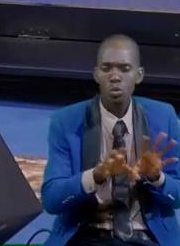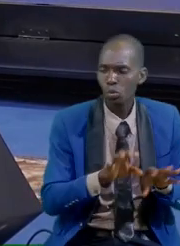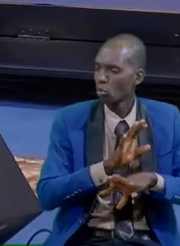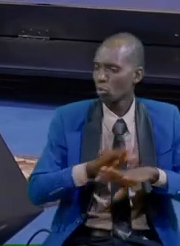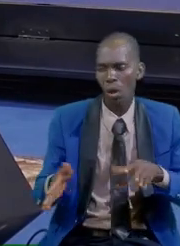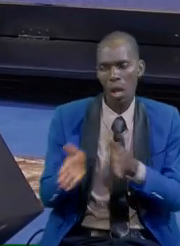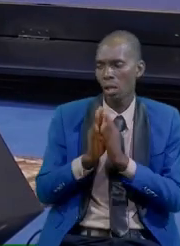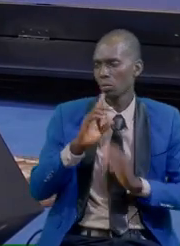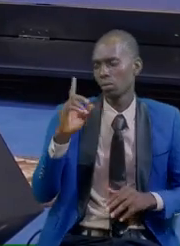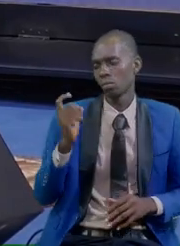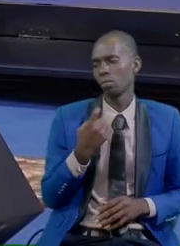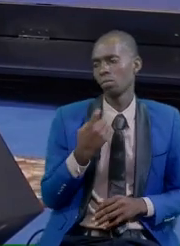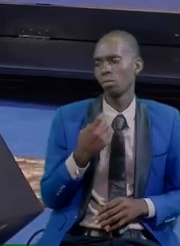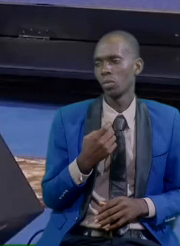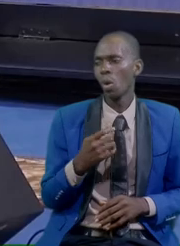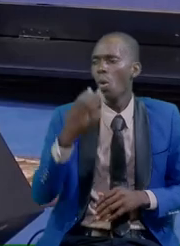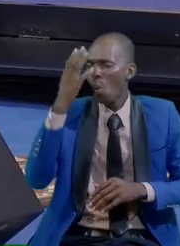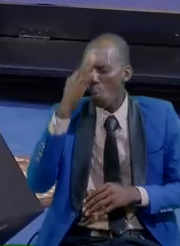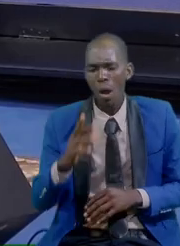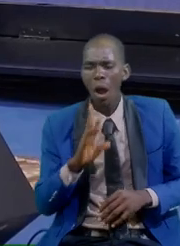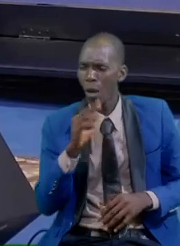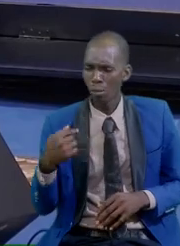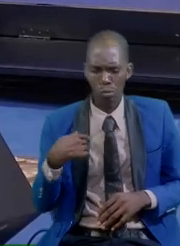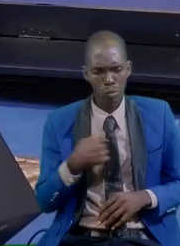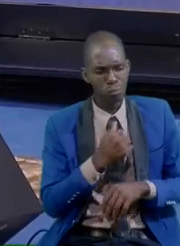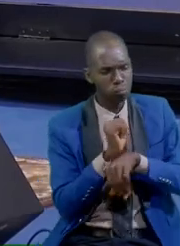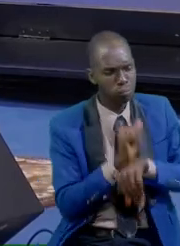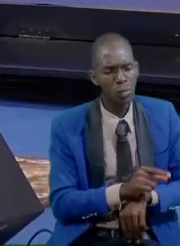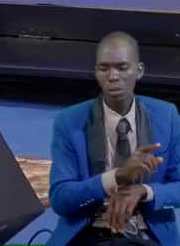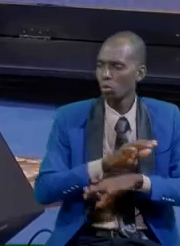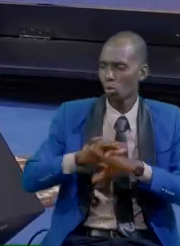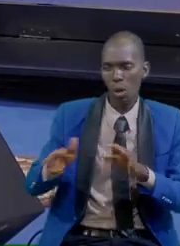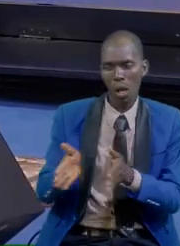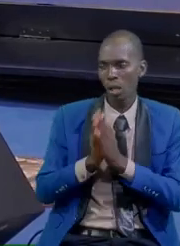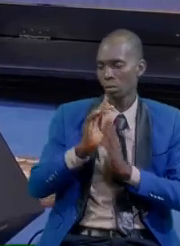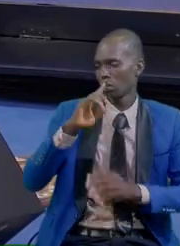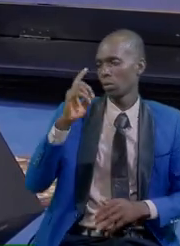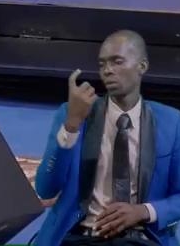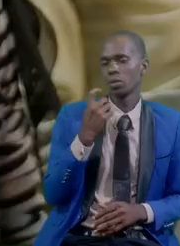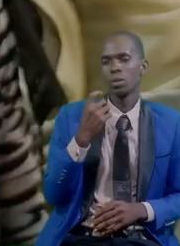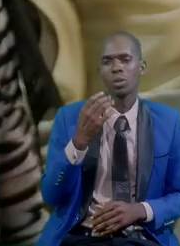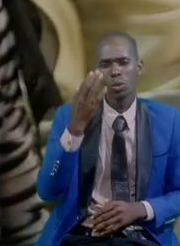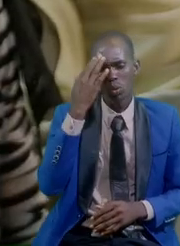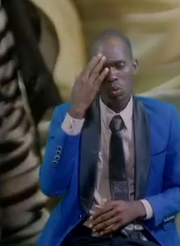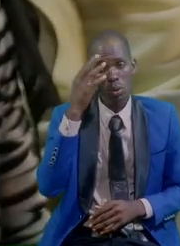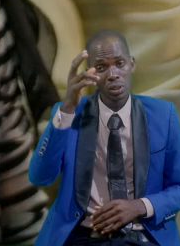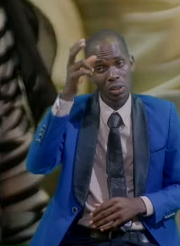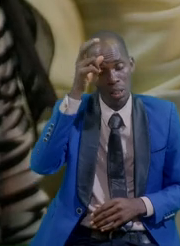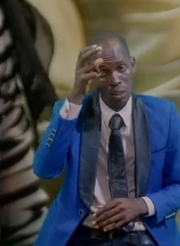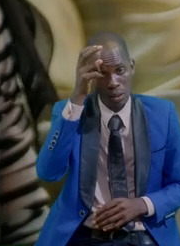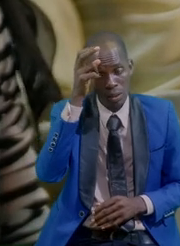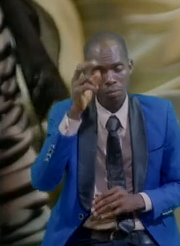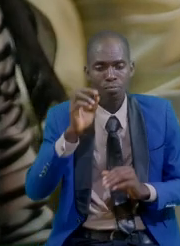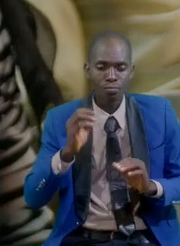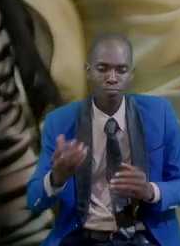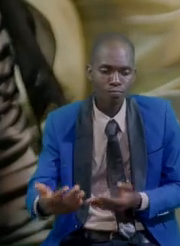Why are we treating them like that? Don't ask questions. You know, Satan hands over many